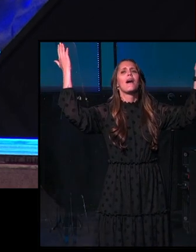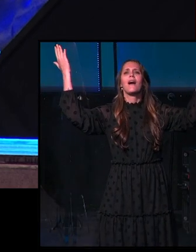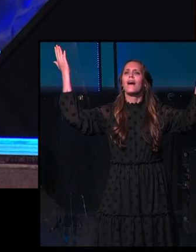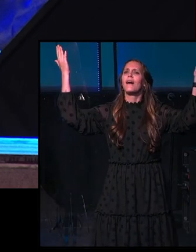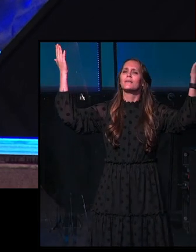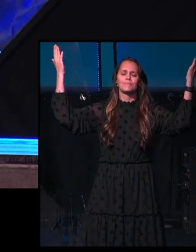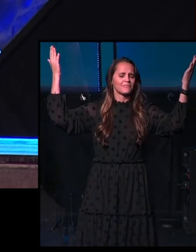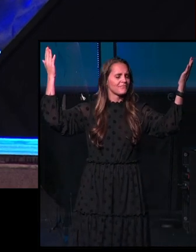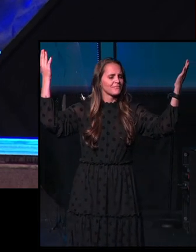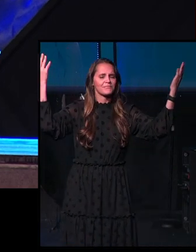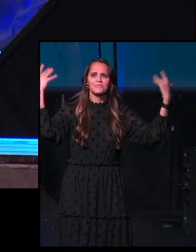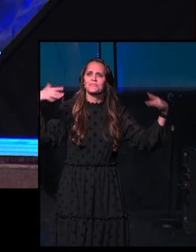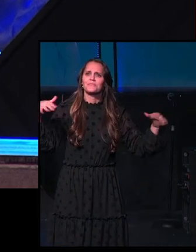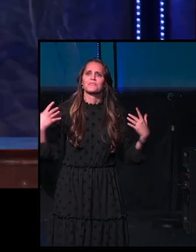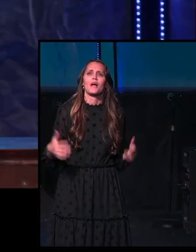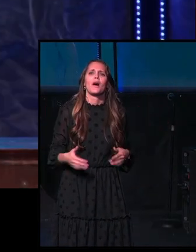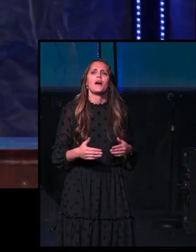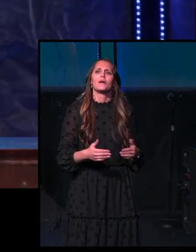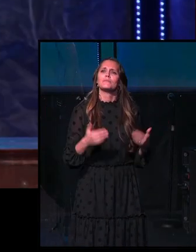Alleluia. Thou burning sun.